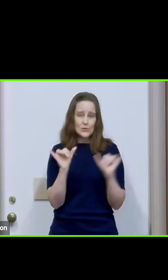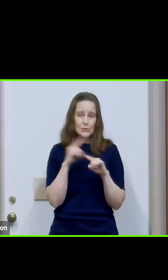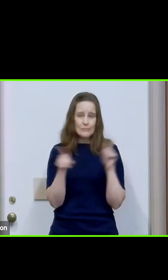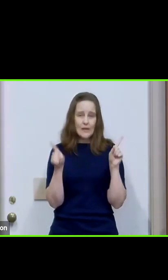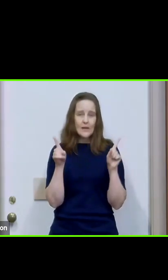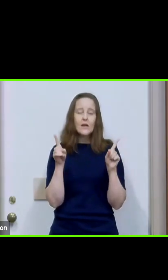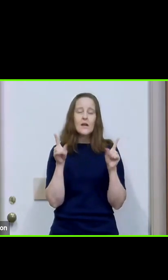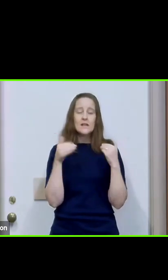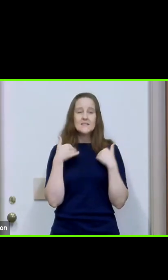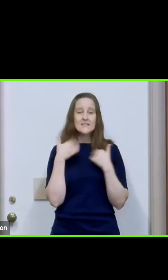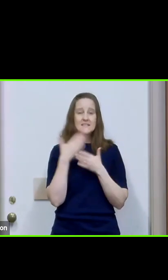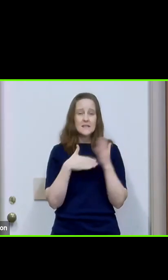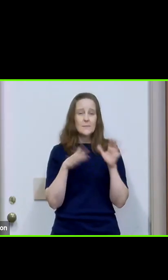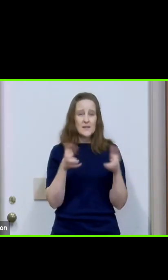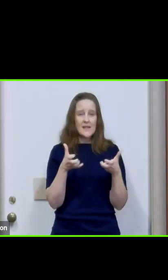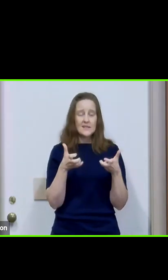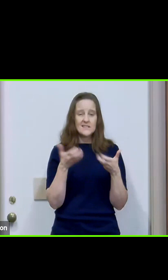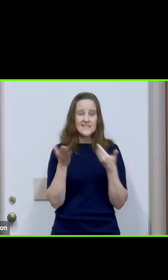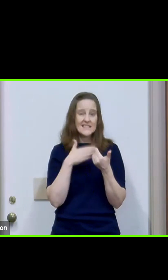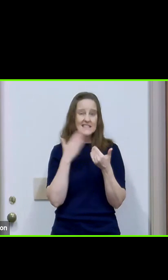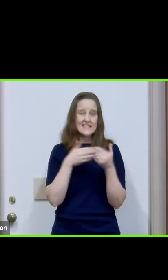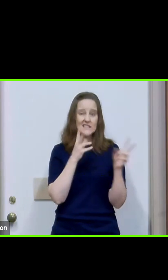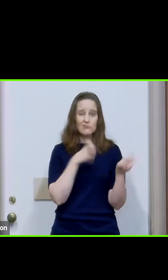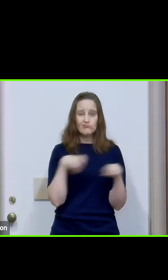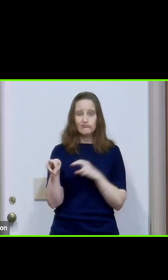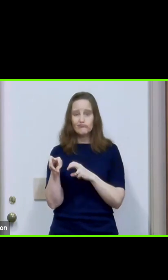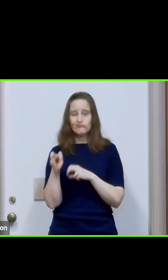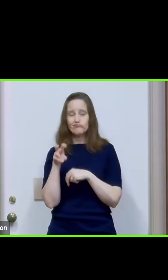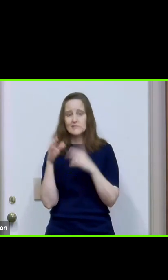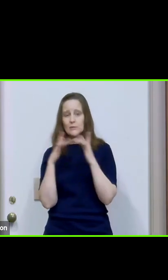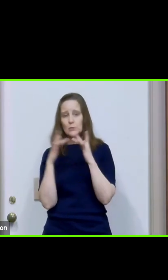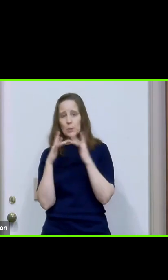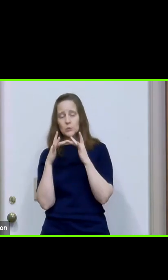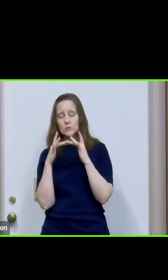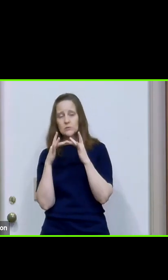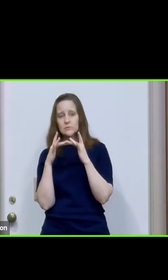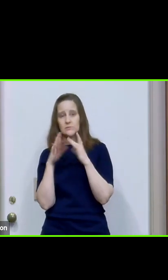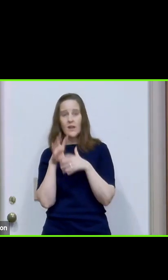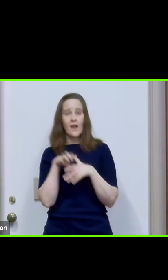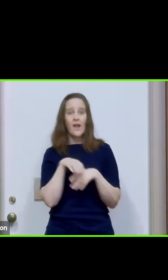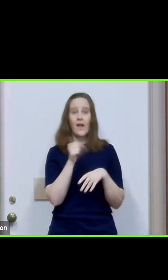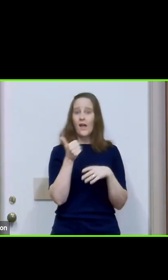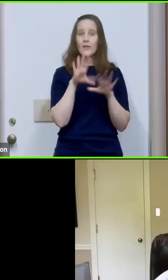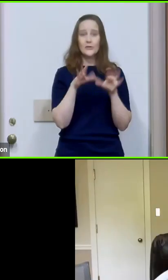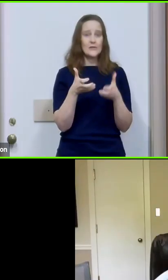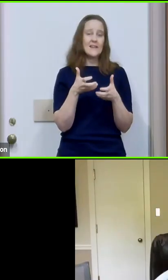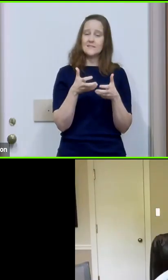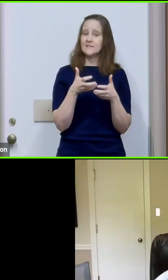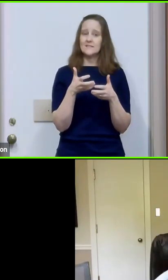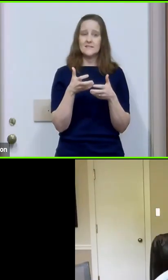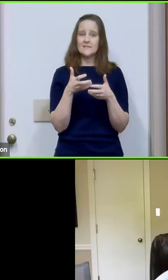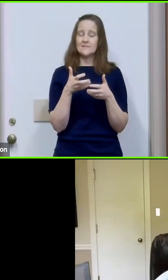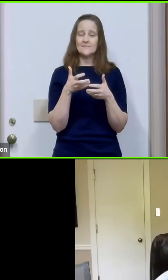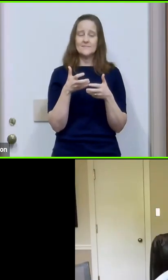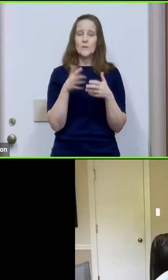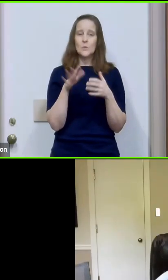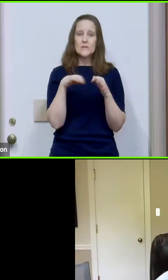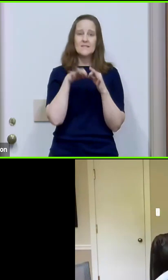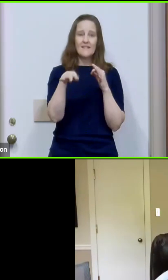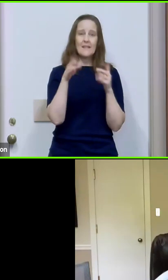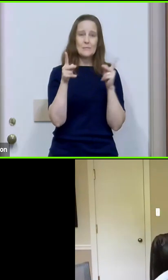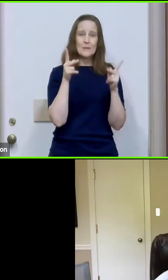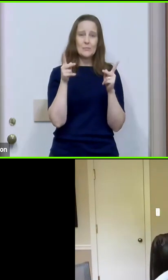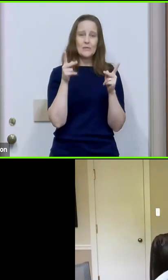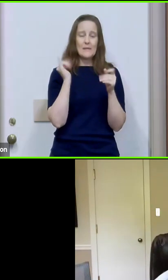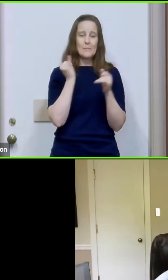there are some classes that can relatively easily be turned to remote, and there are other classes which could significantly delay people that would be